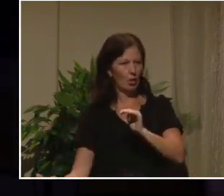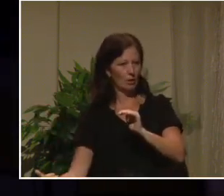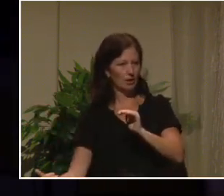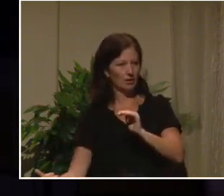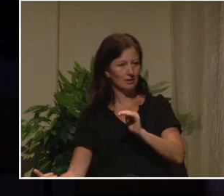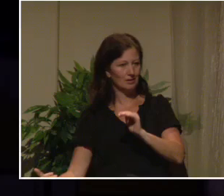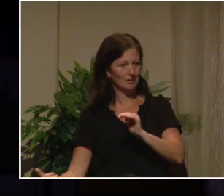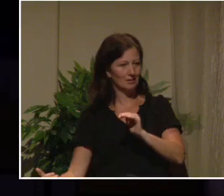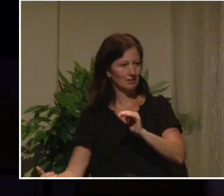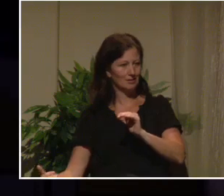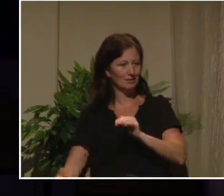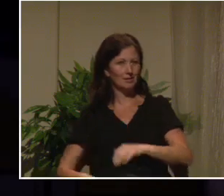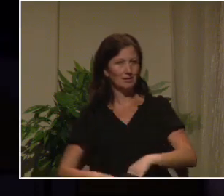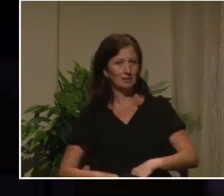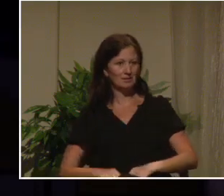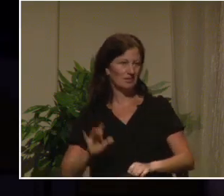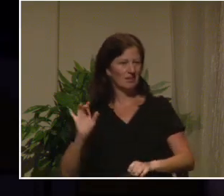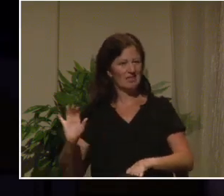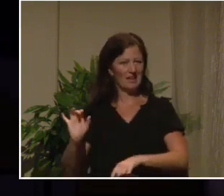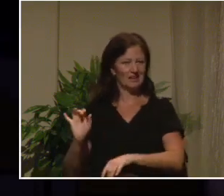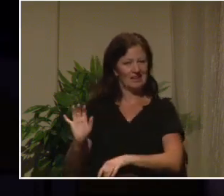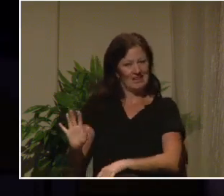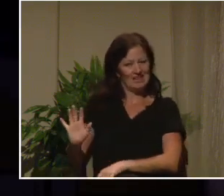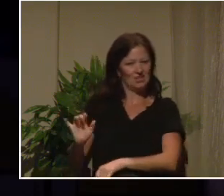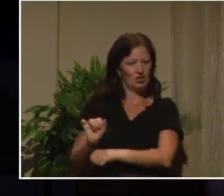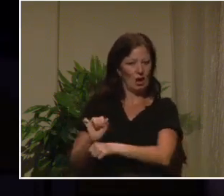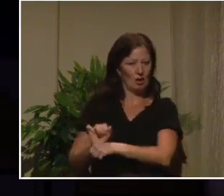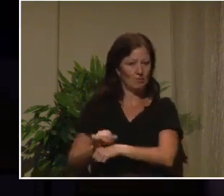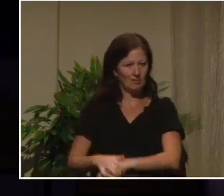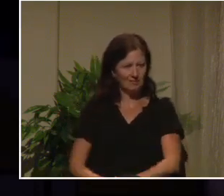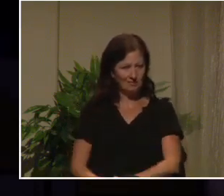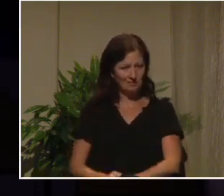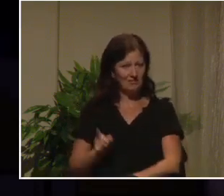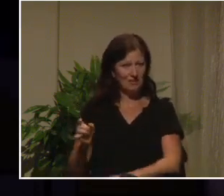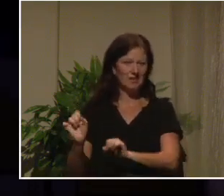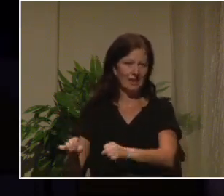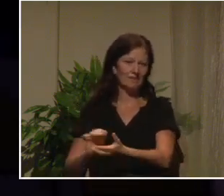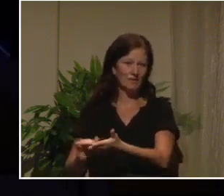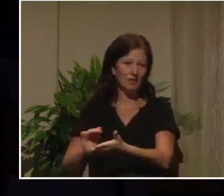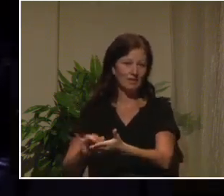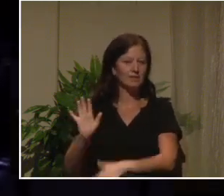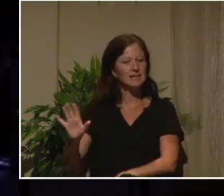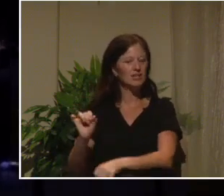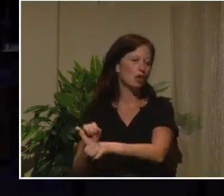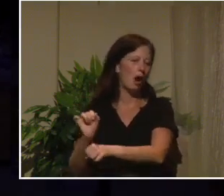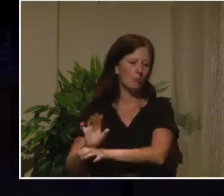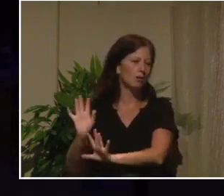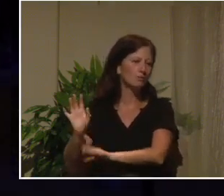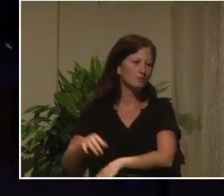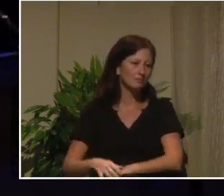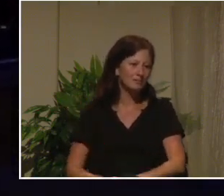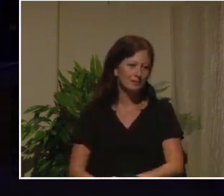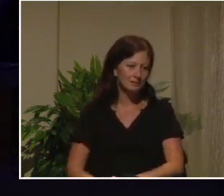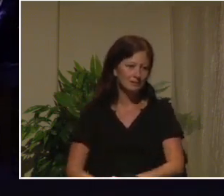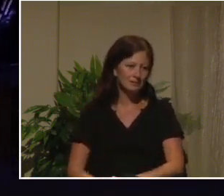And He's there, right? That's His job, to help us out. God will forgive. That is His job, said one philosopher on his